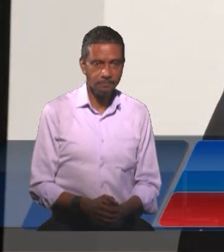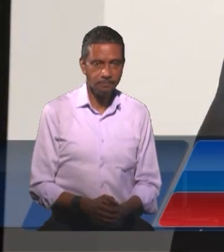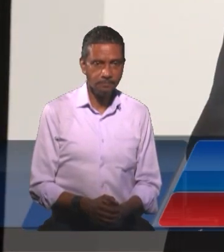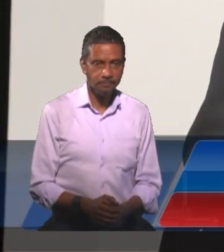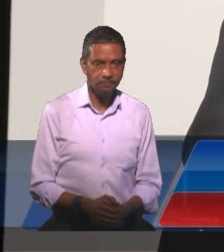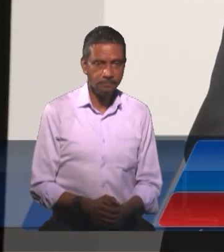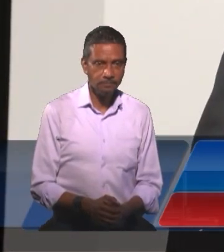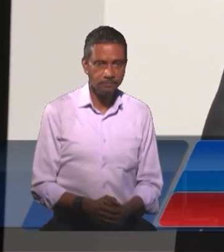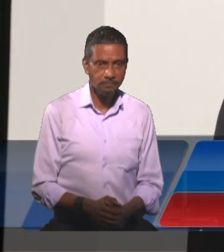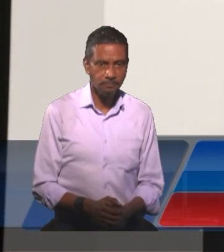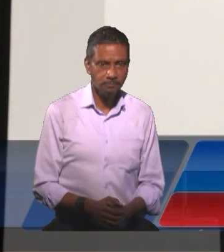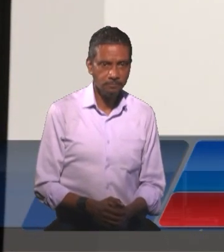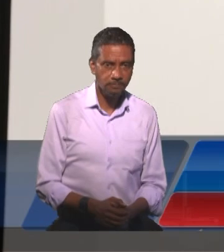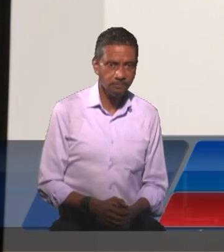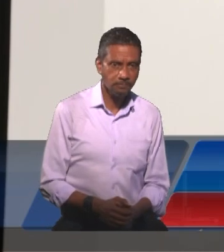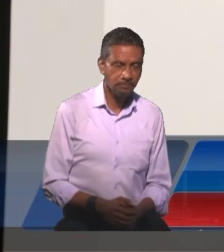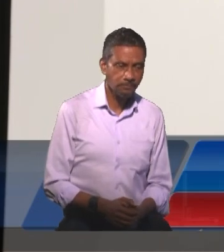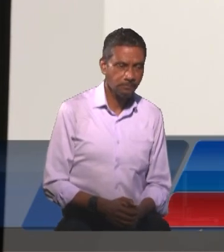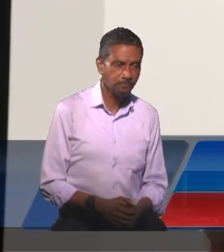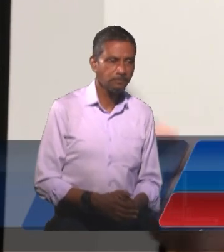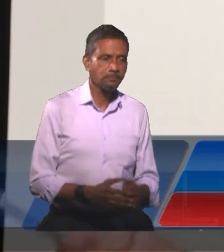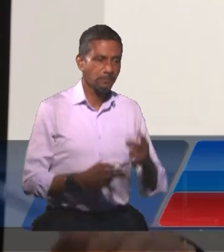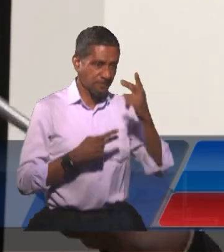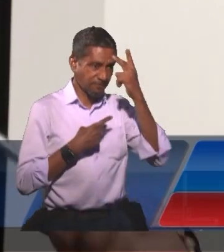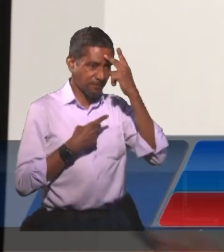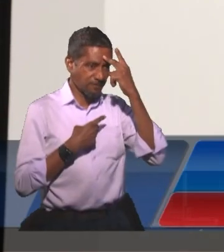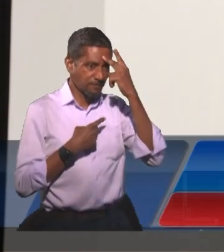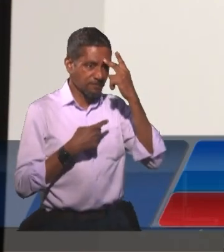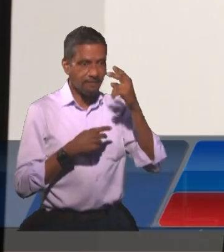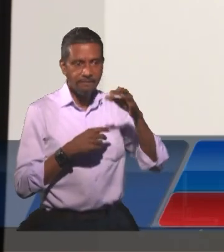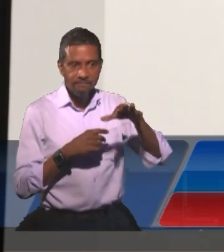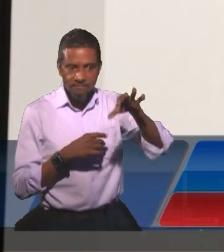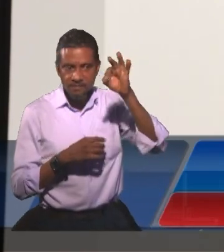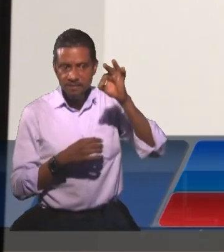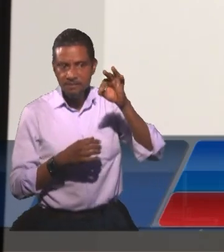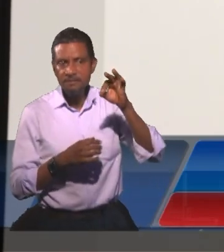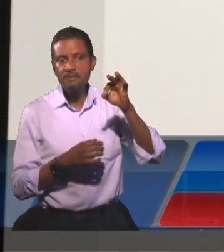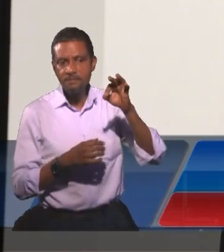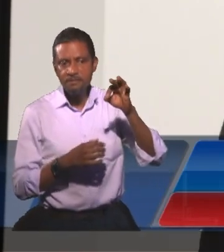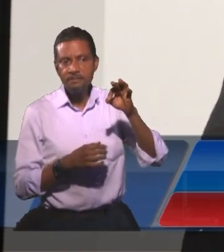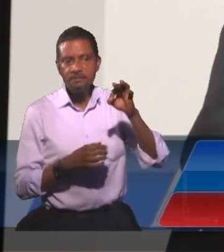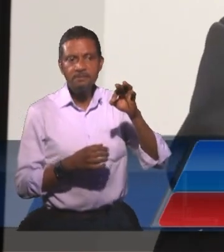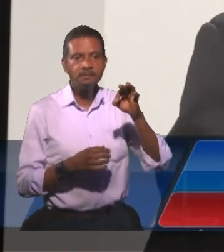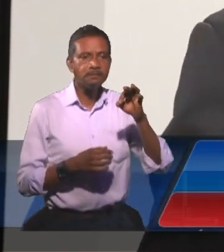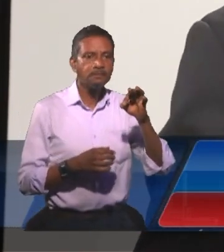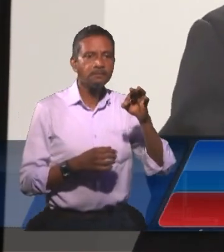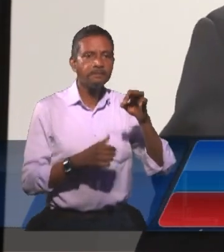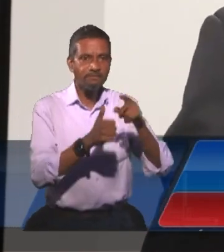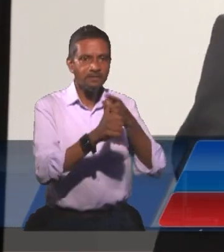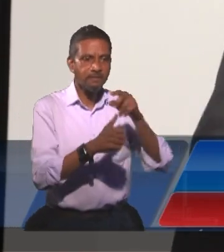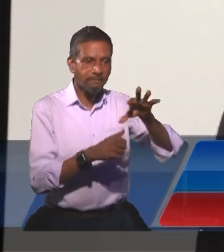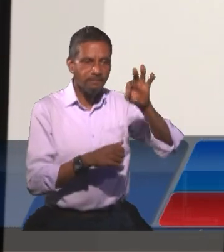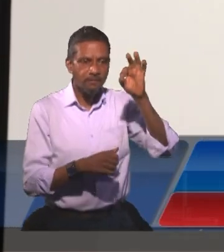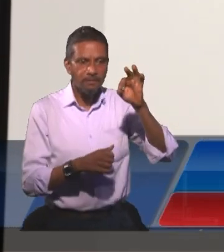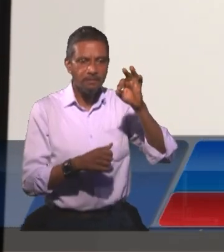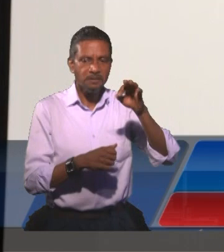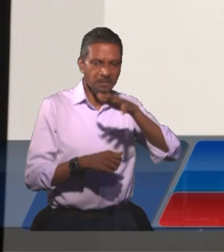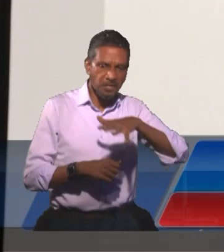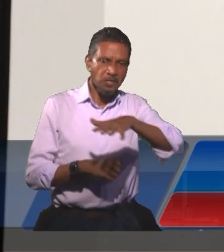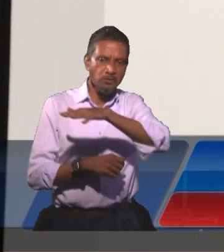The Oropouche virus was first discovered and named, unfortunately, after Oropouche in Trinidad and